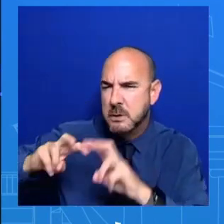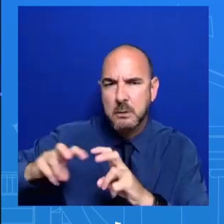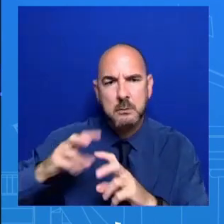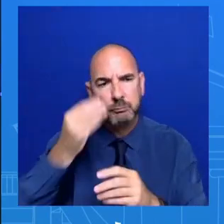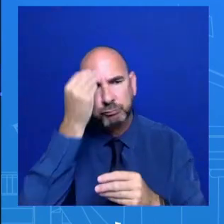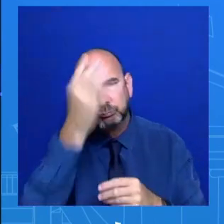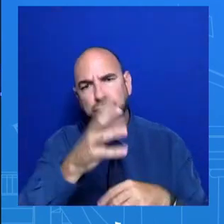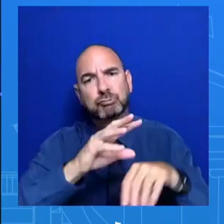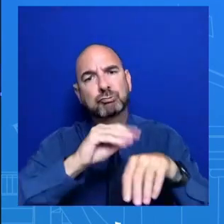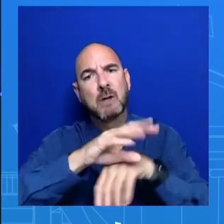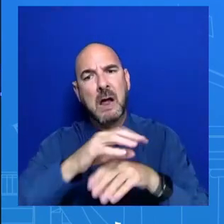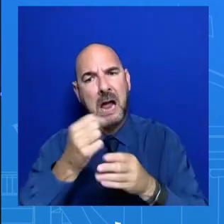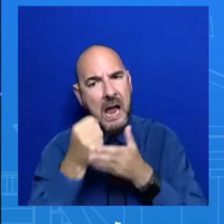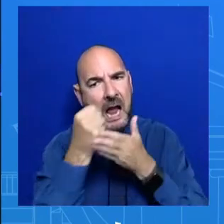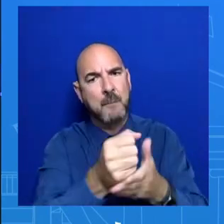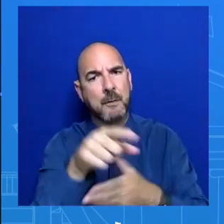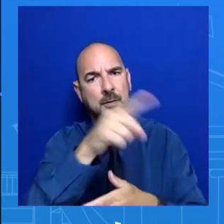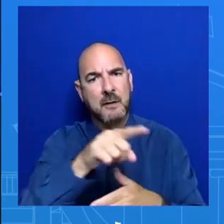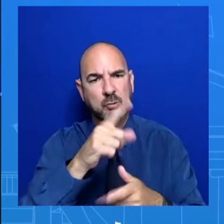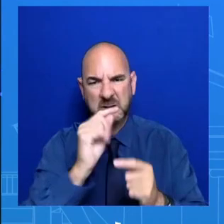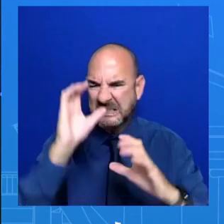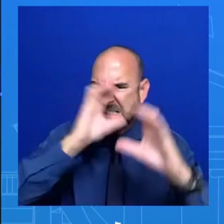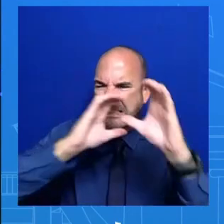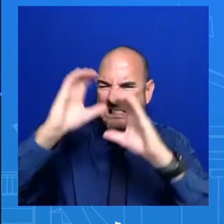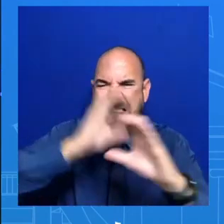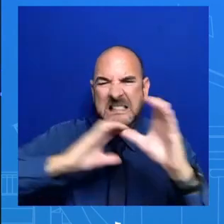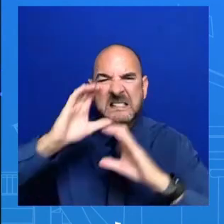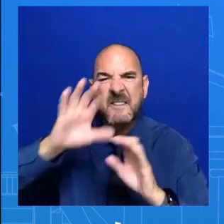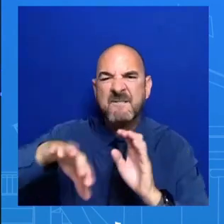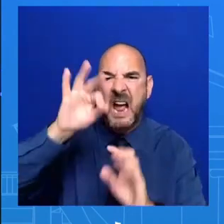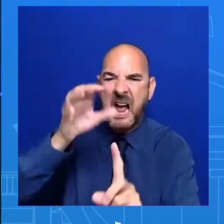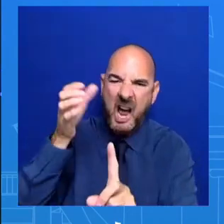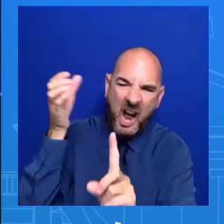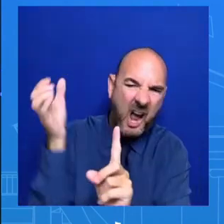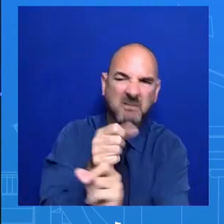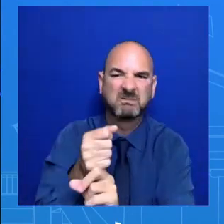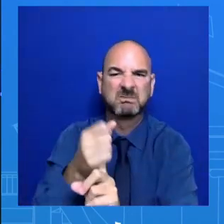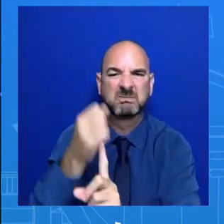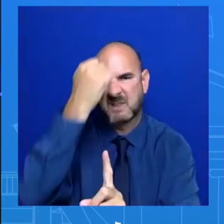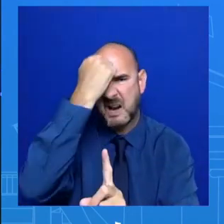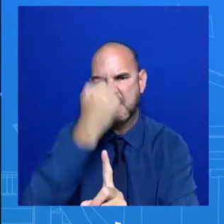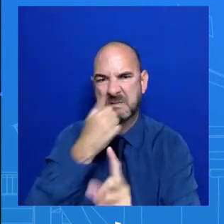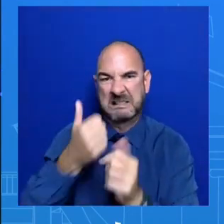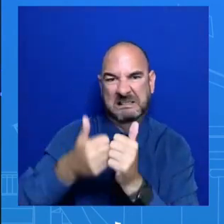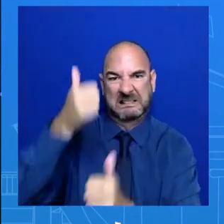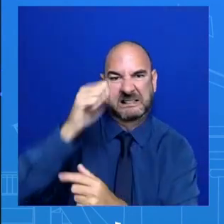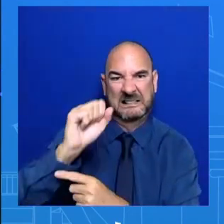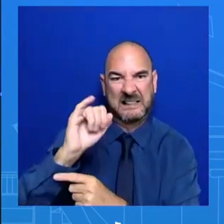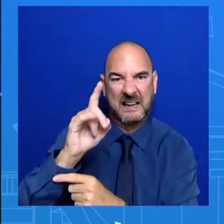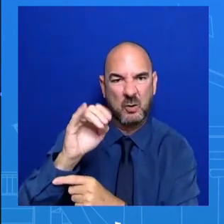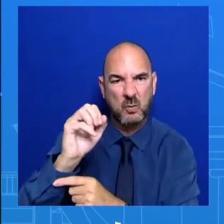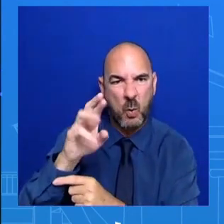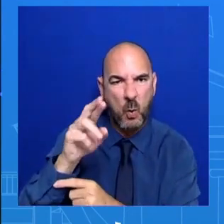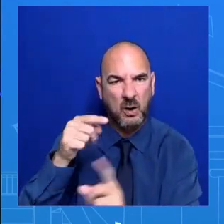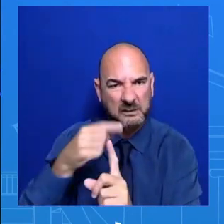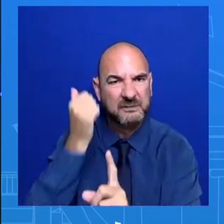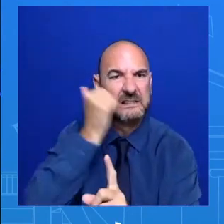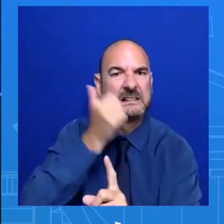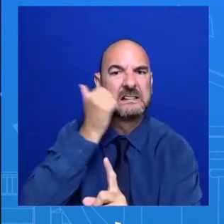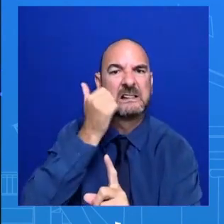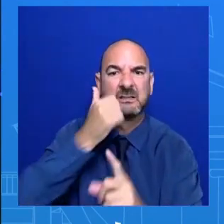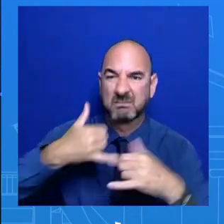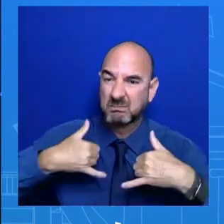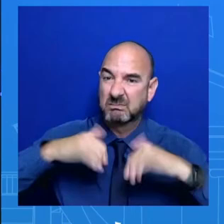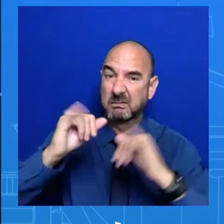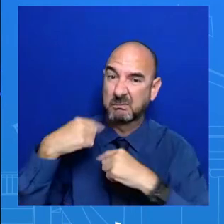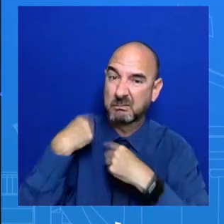deliver justice to Sinwar and everyone else who brought about October 7th. We have been doing that day in and day out for as long as this conflict has been going on, and